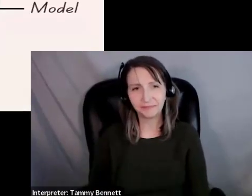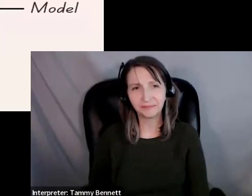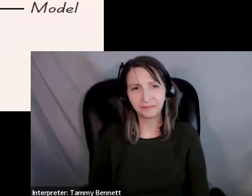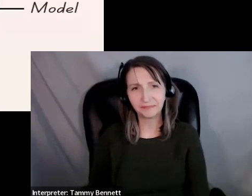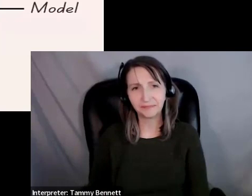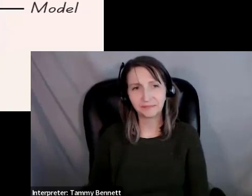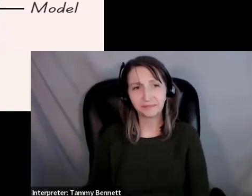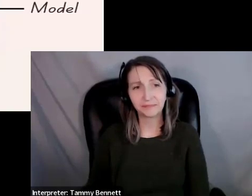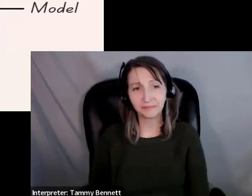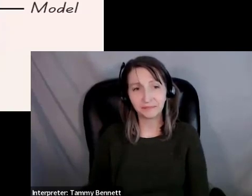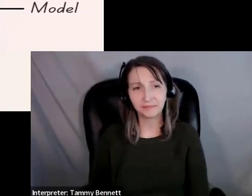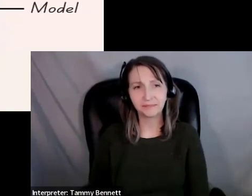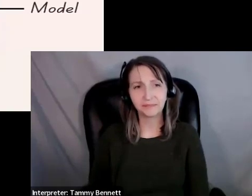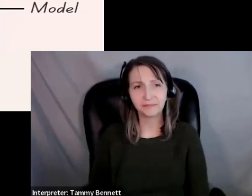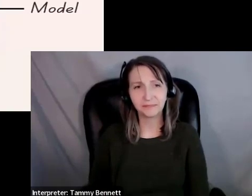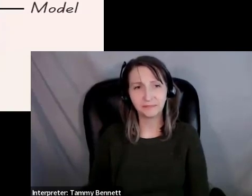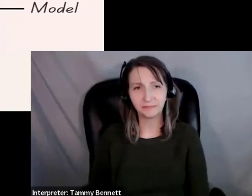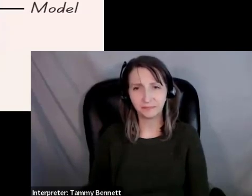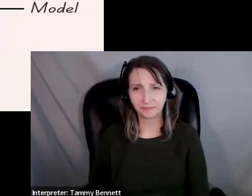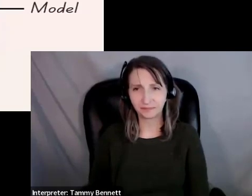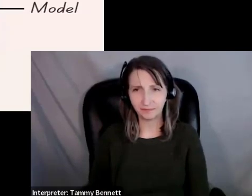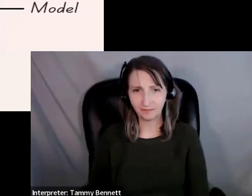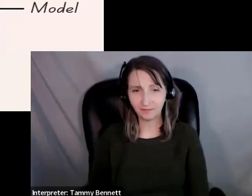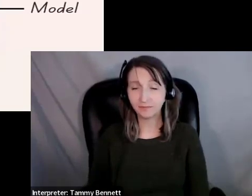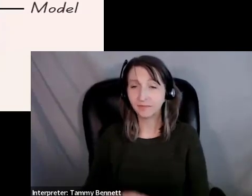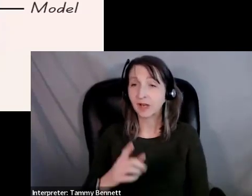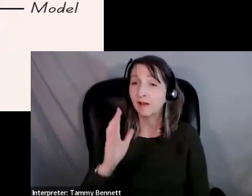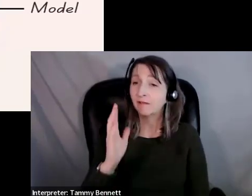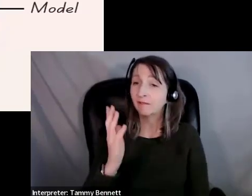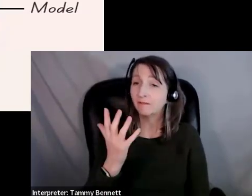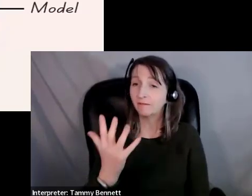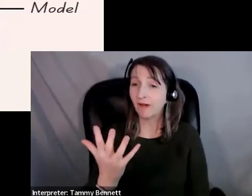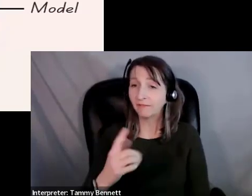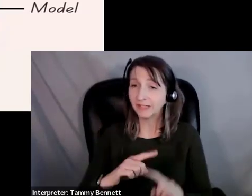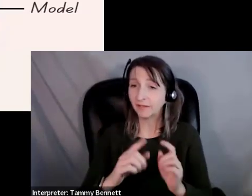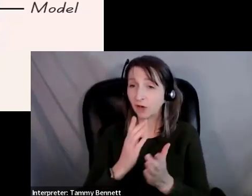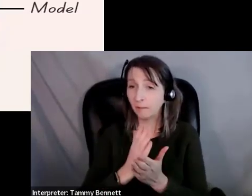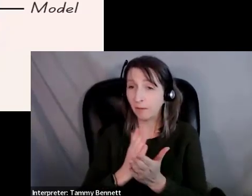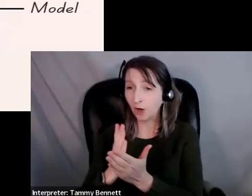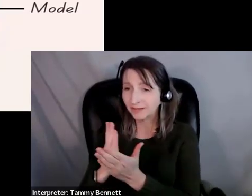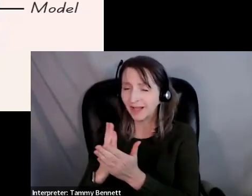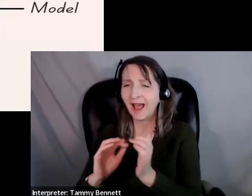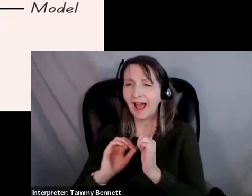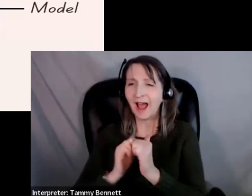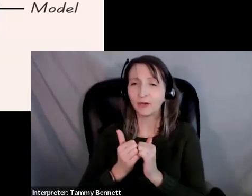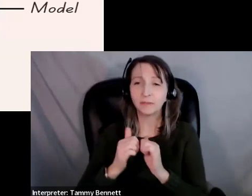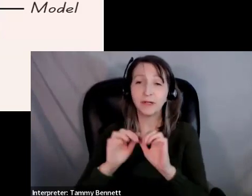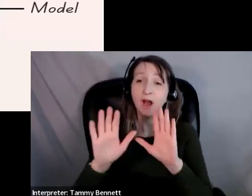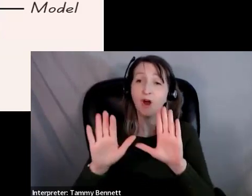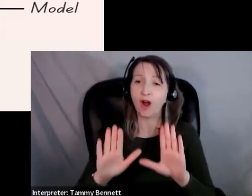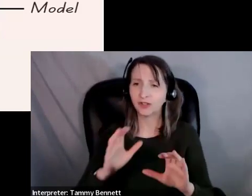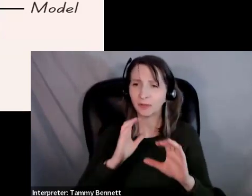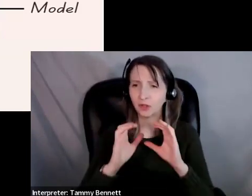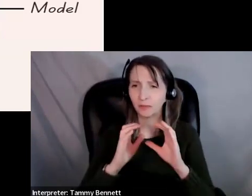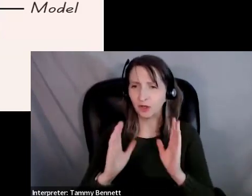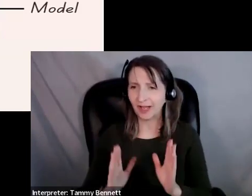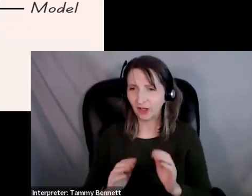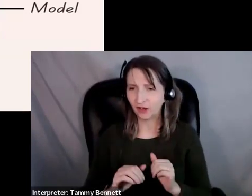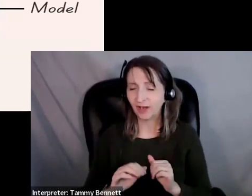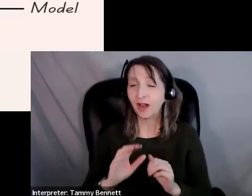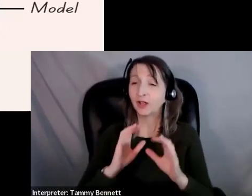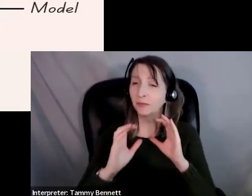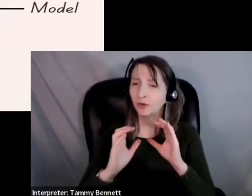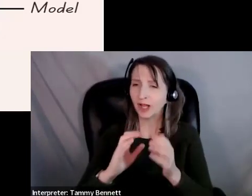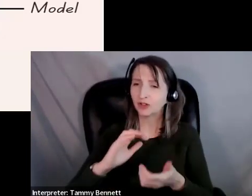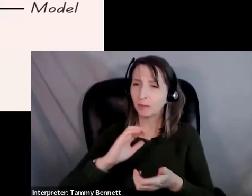So we're going to go through a five part series on how to be an awesome communicator and a communication partner. Um,